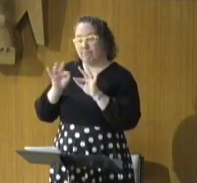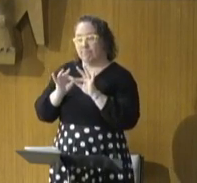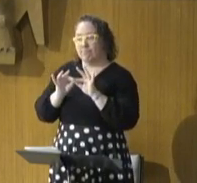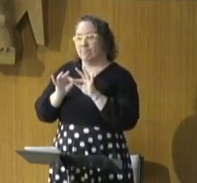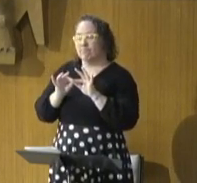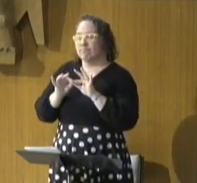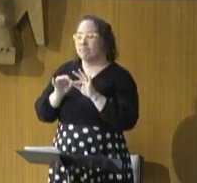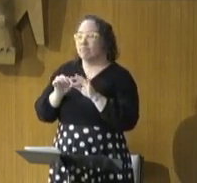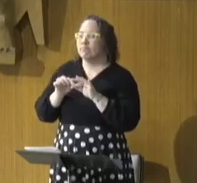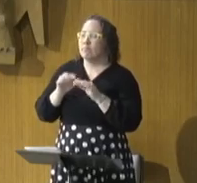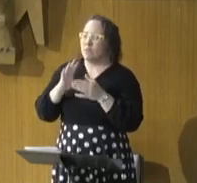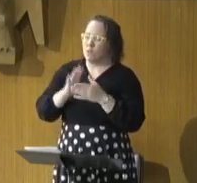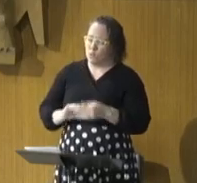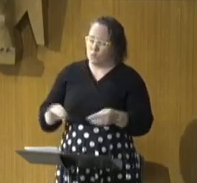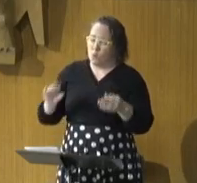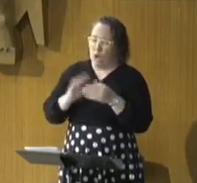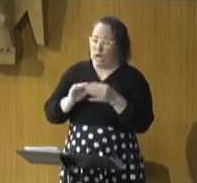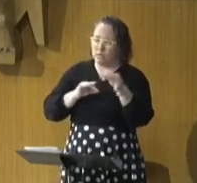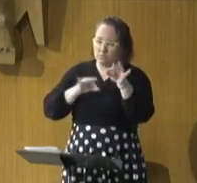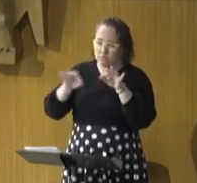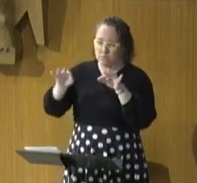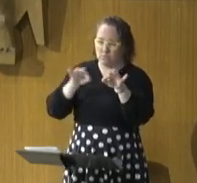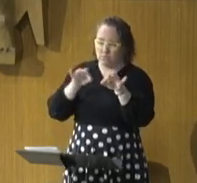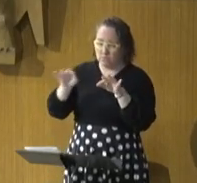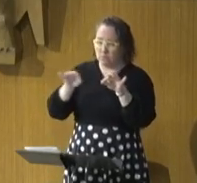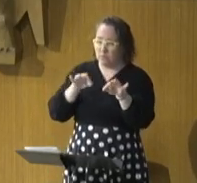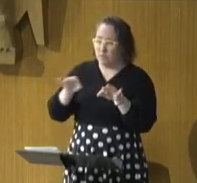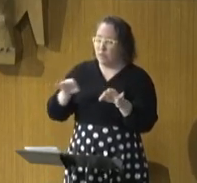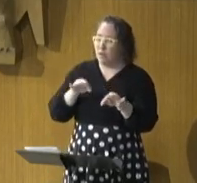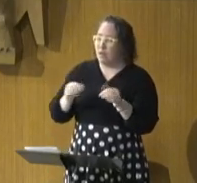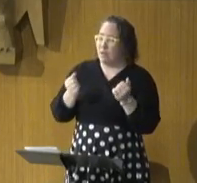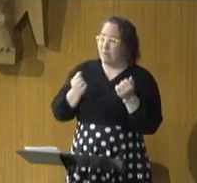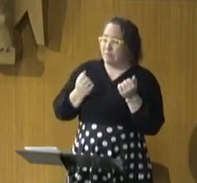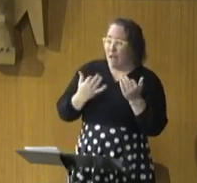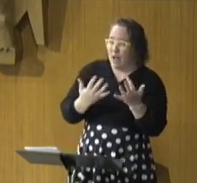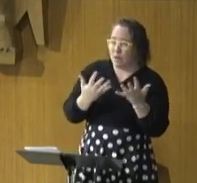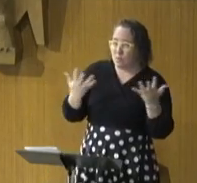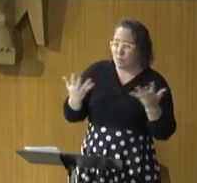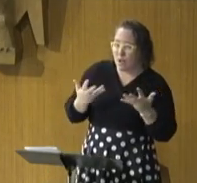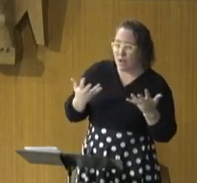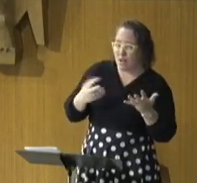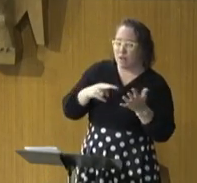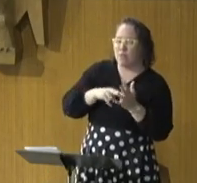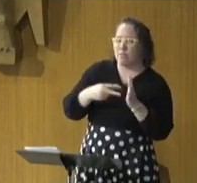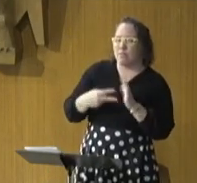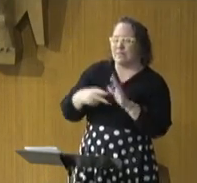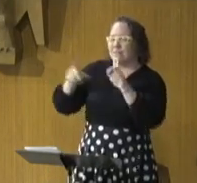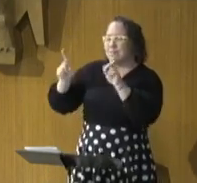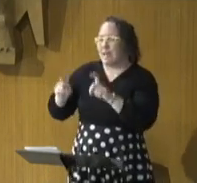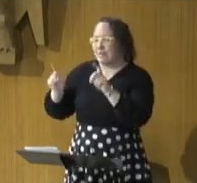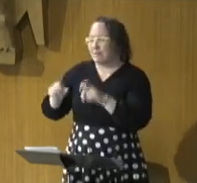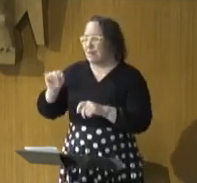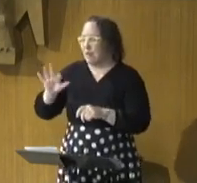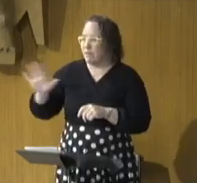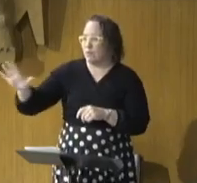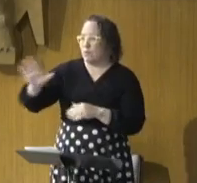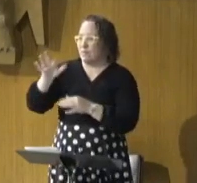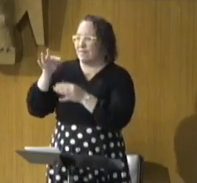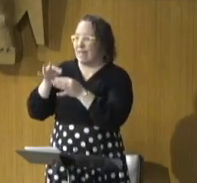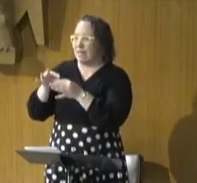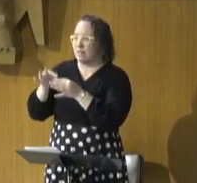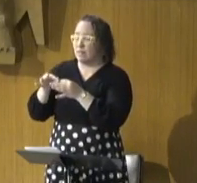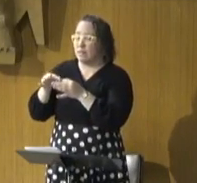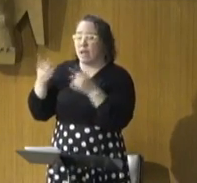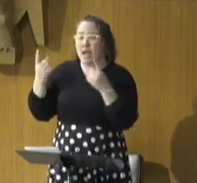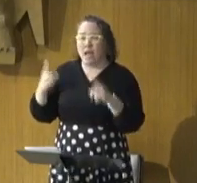In this story, the furnace is the place where your faith is tested in an ultimate sense. The place where you are asked to lay it